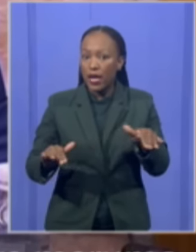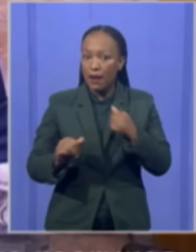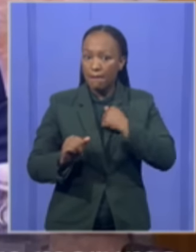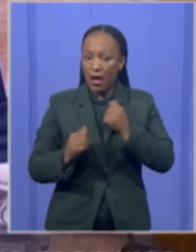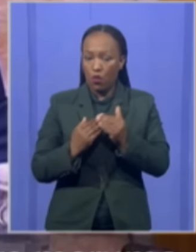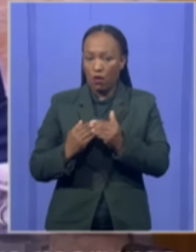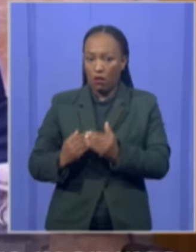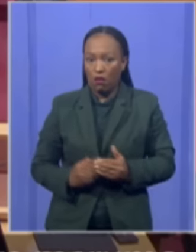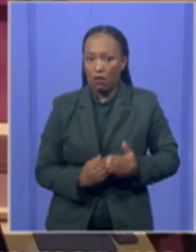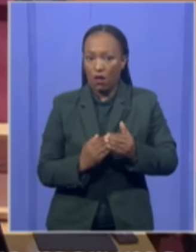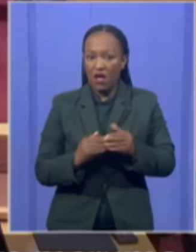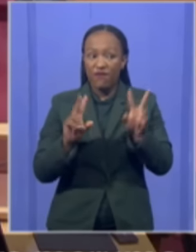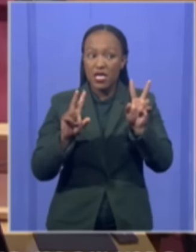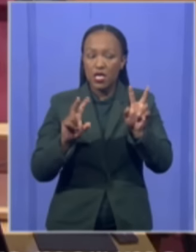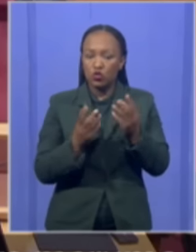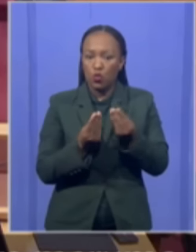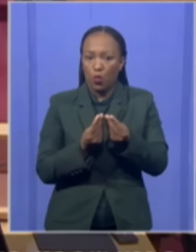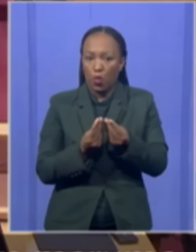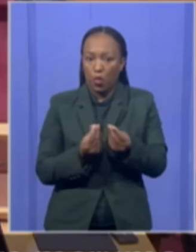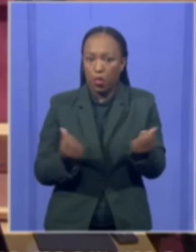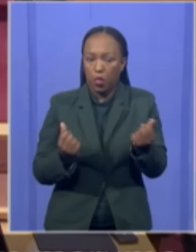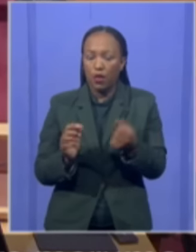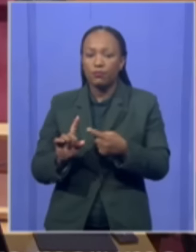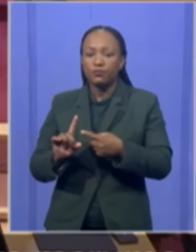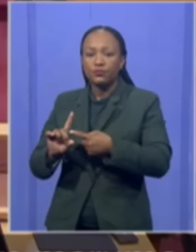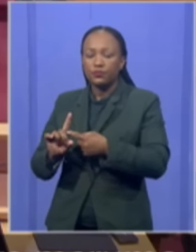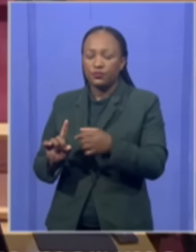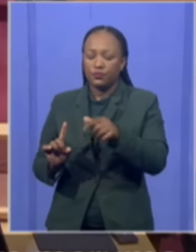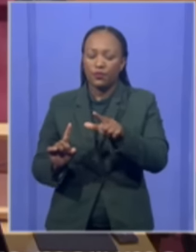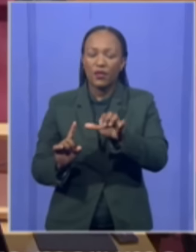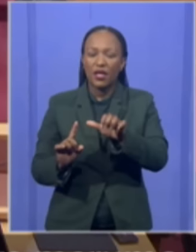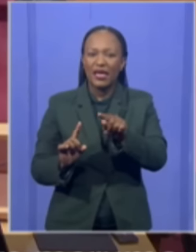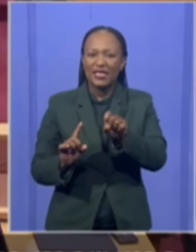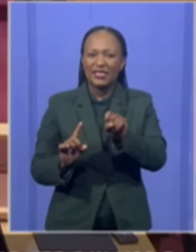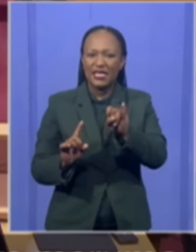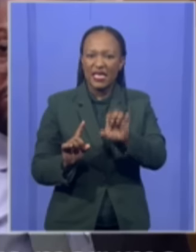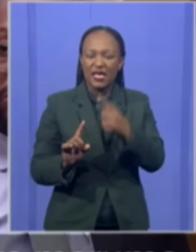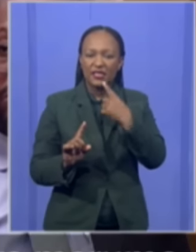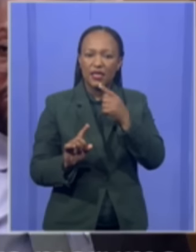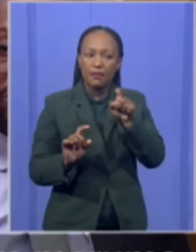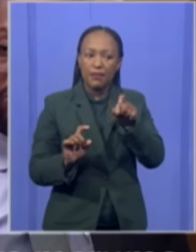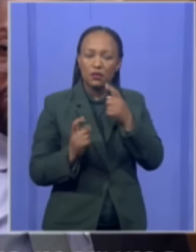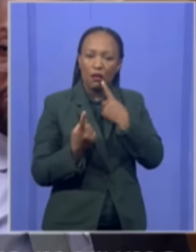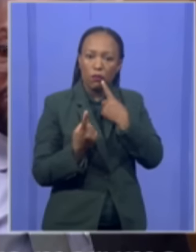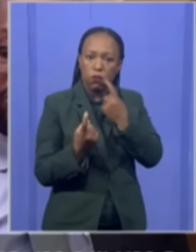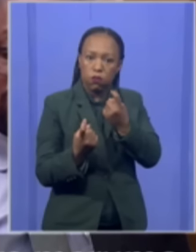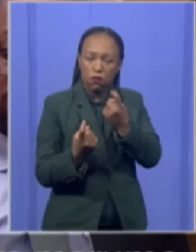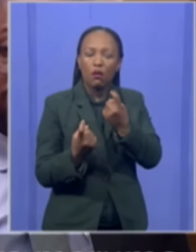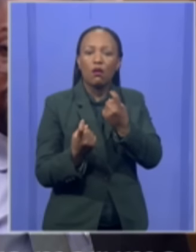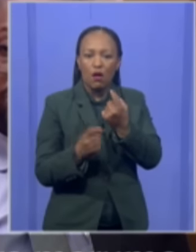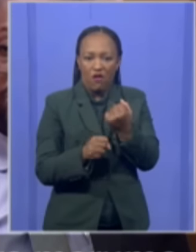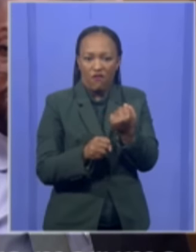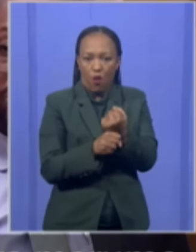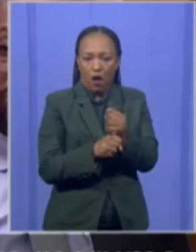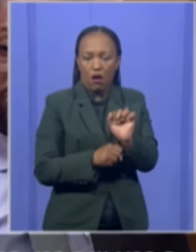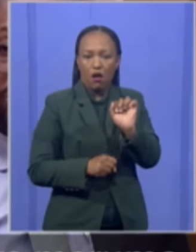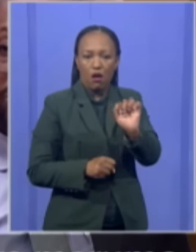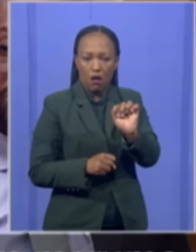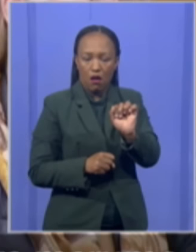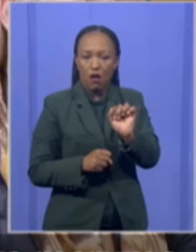died down. Letsie o re kgoro e ganetšane le gore Mohlaba Mokgoši yo ke mošomo wa yona. O re seo le sona se ya